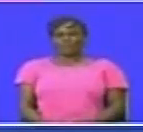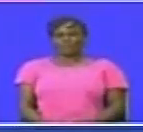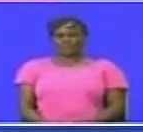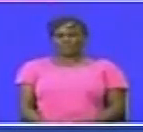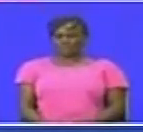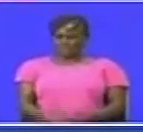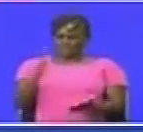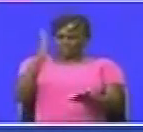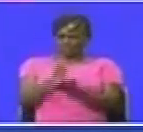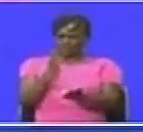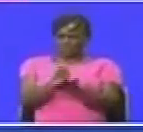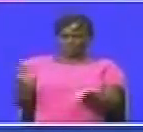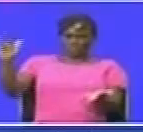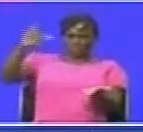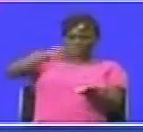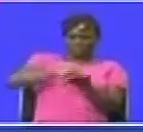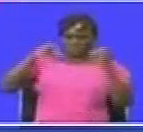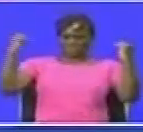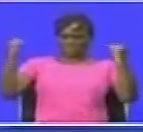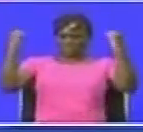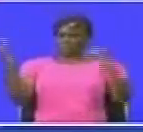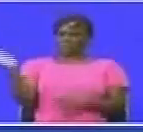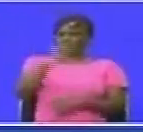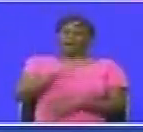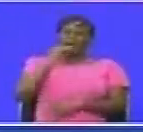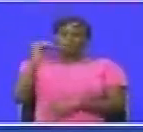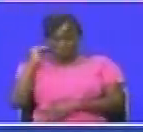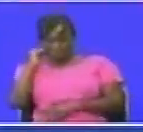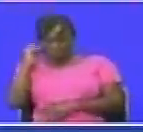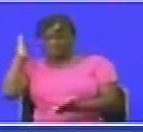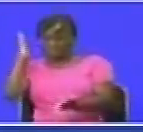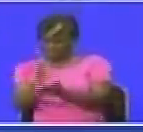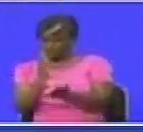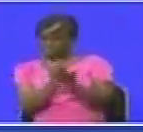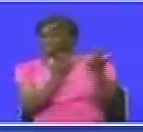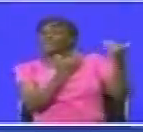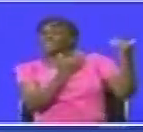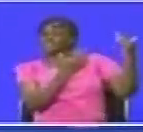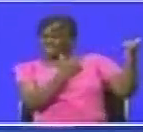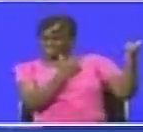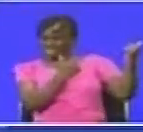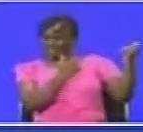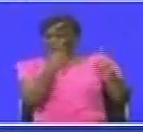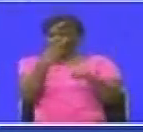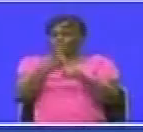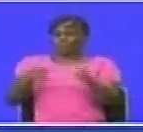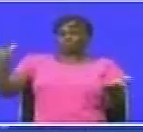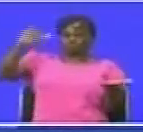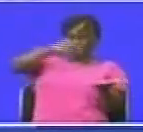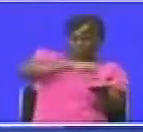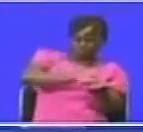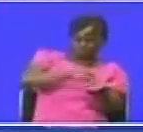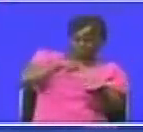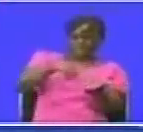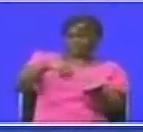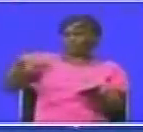And of course, it's an arrival of Shujaa's back home, and definitely what they expected all the way from the airport as they make